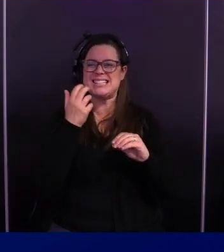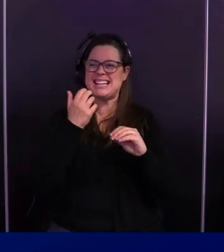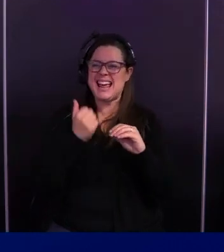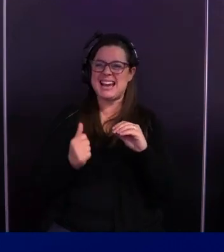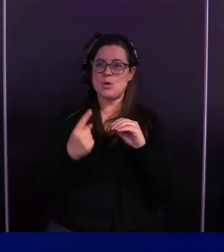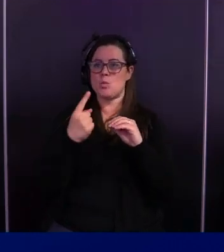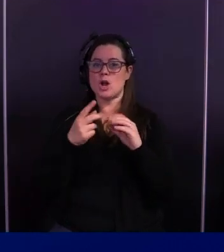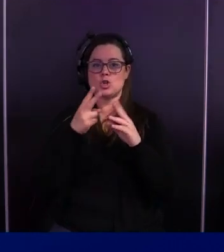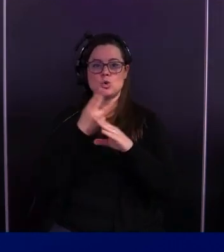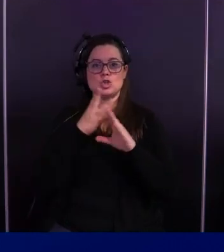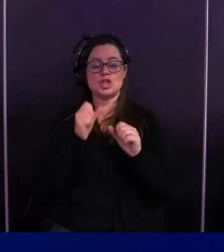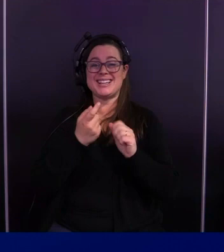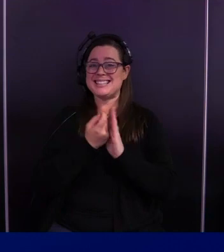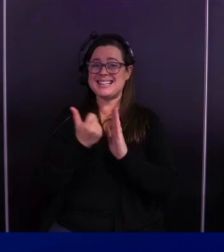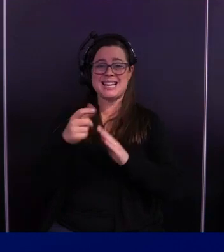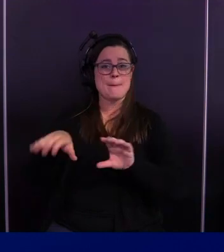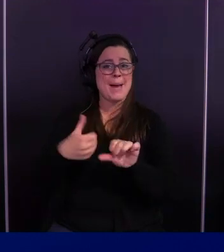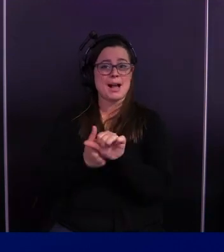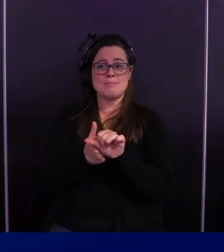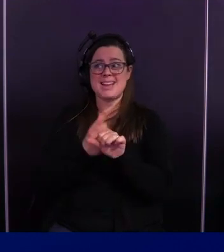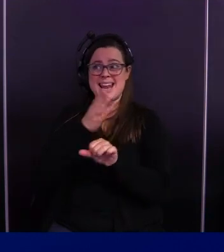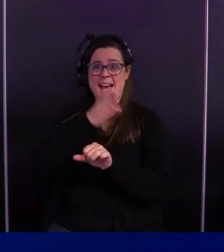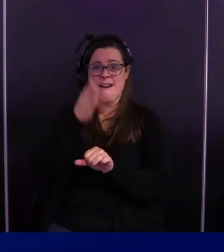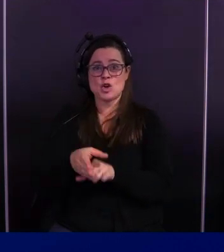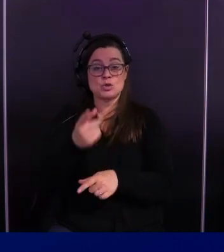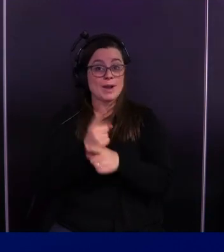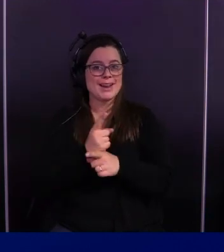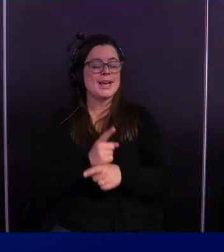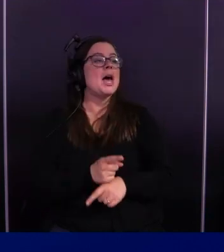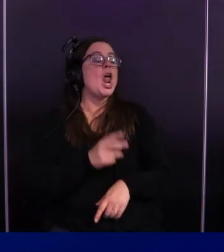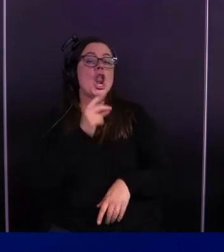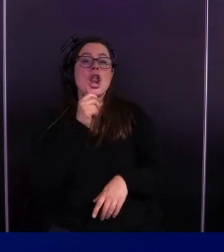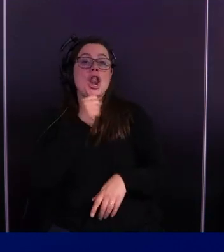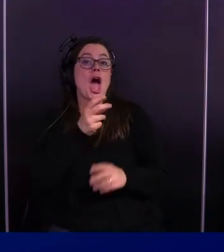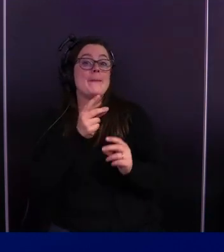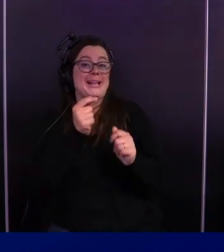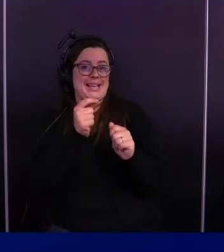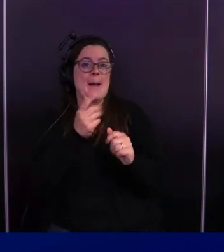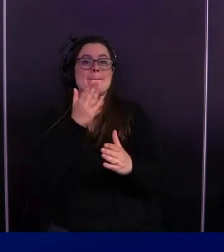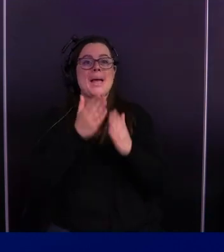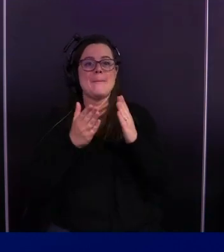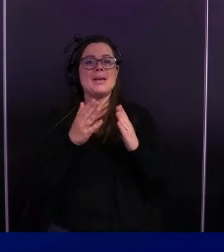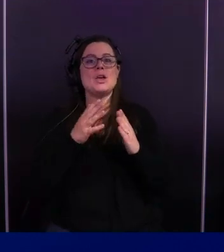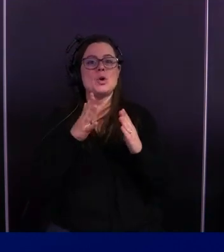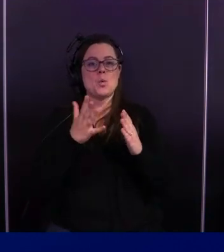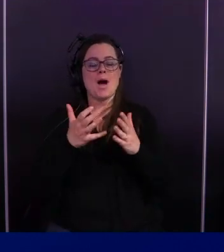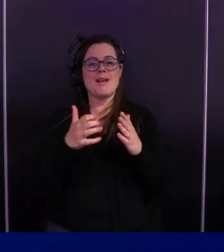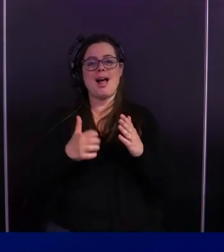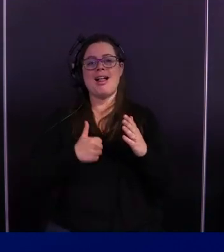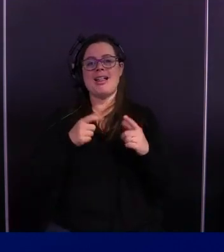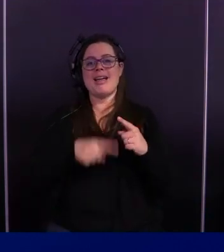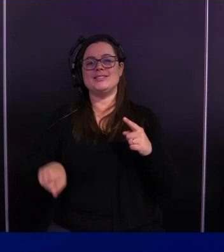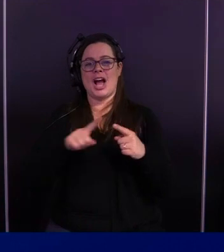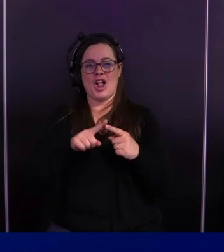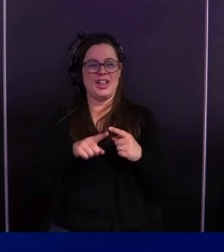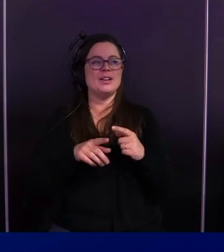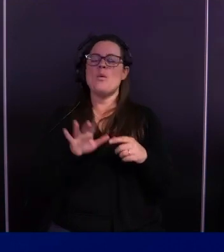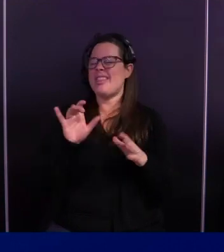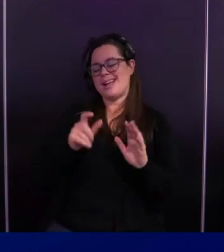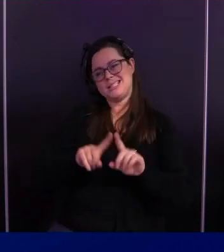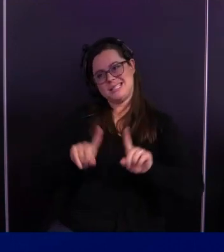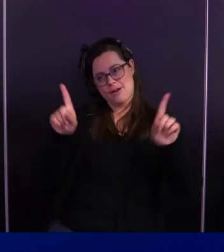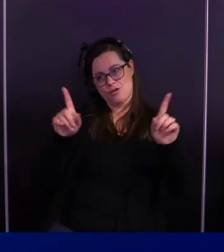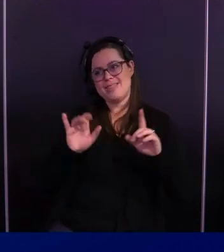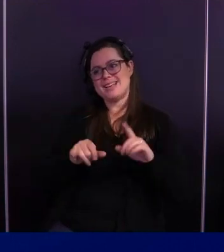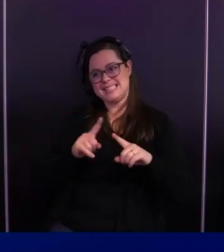should be able to delete a backup, right? At least not straight away. Yeah. You may want to life cycle them out. Well, life cycling is different, right? It is. Because